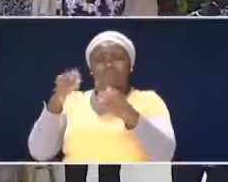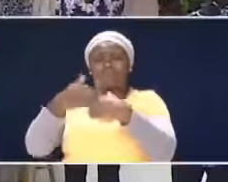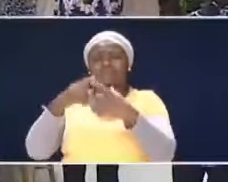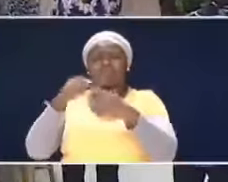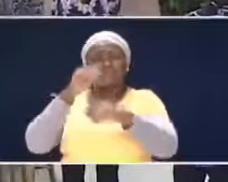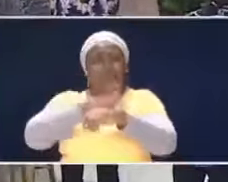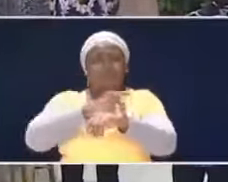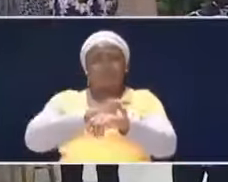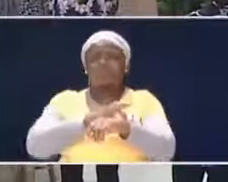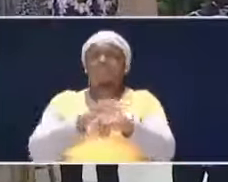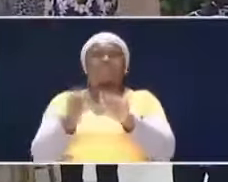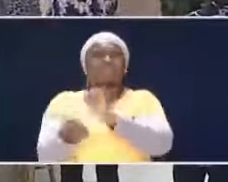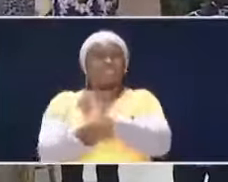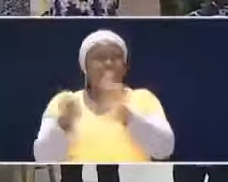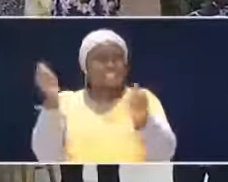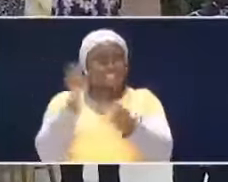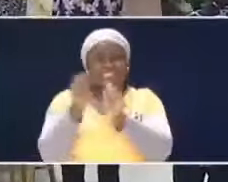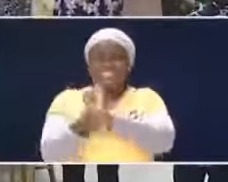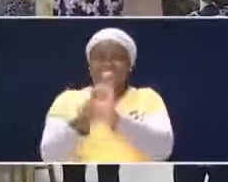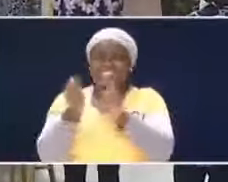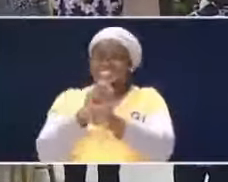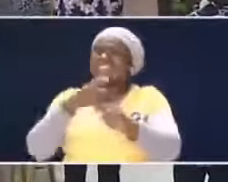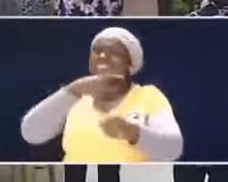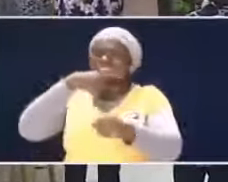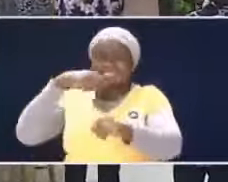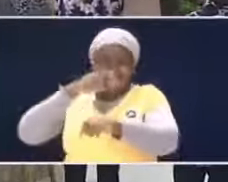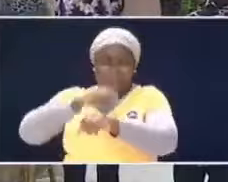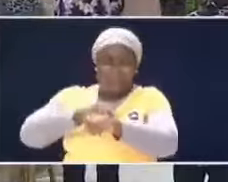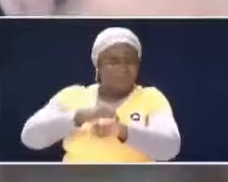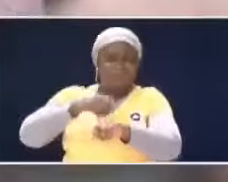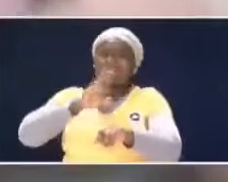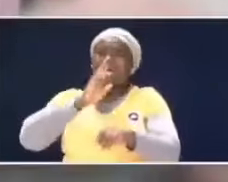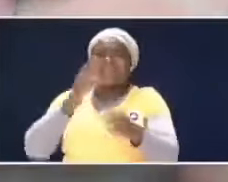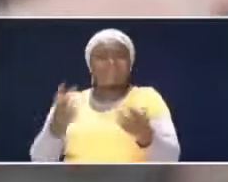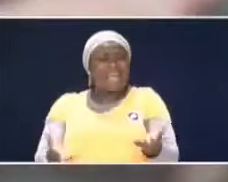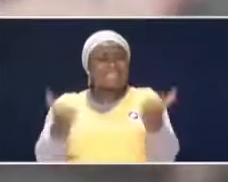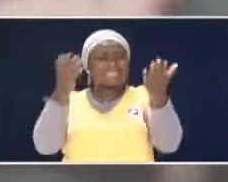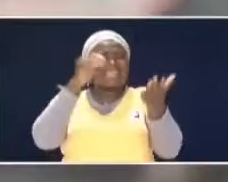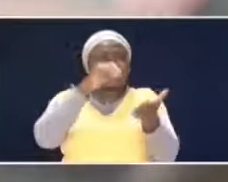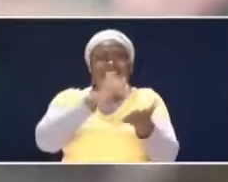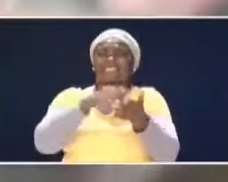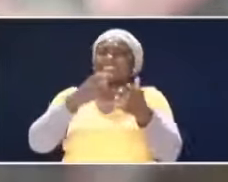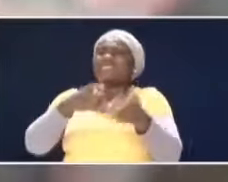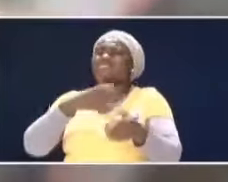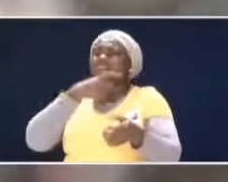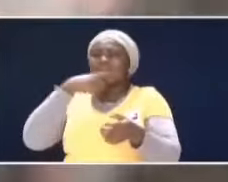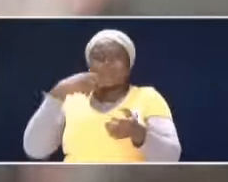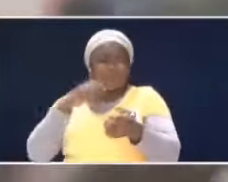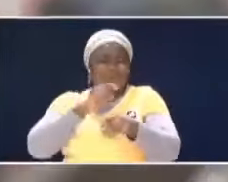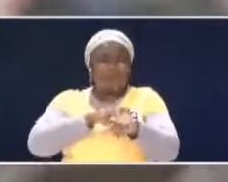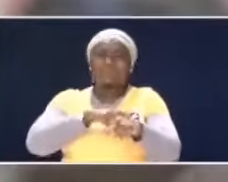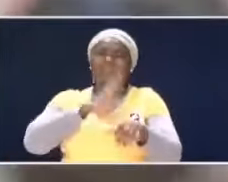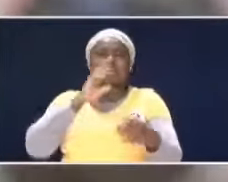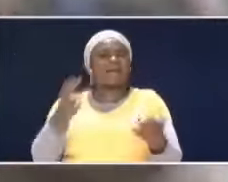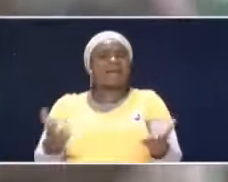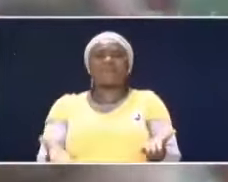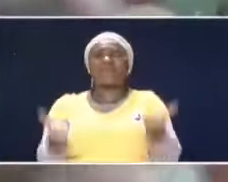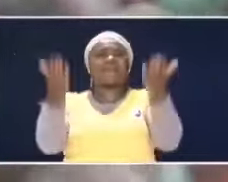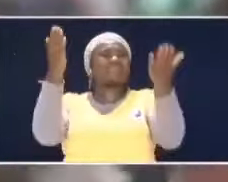sinews. I shout, dry bones arising again. Dry